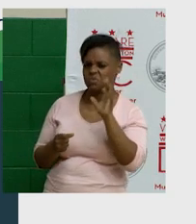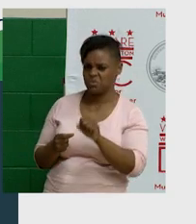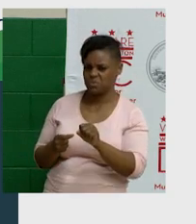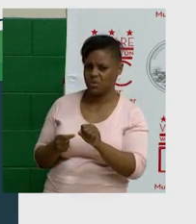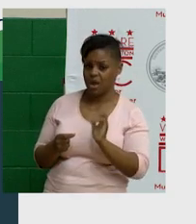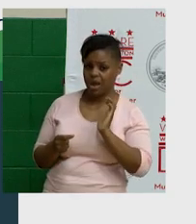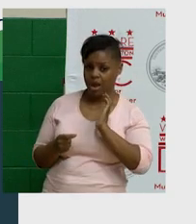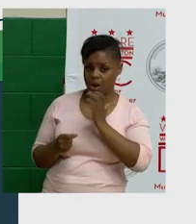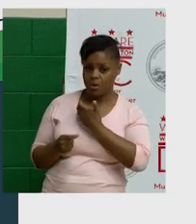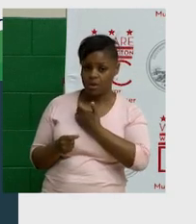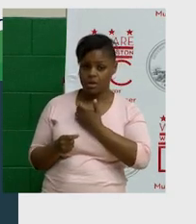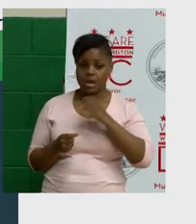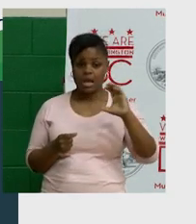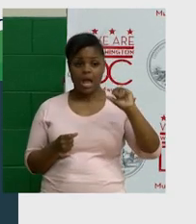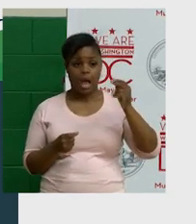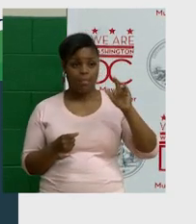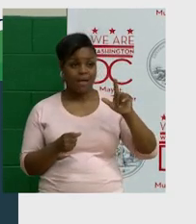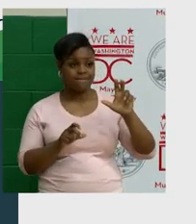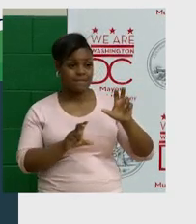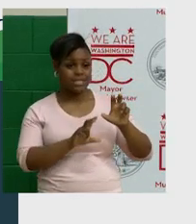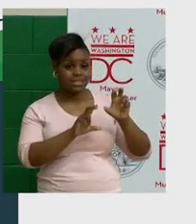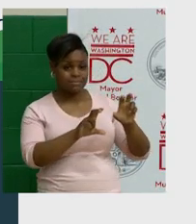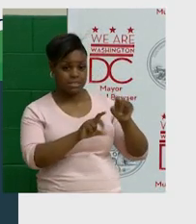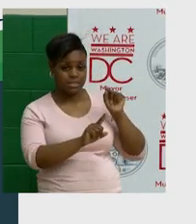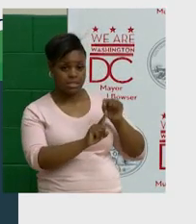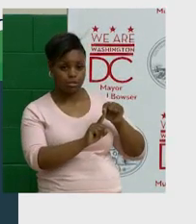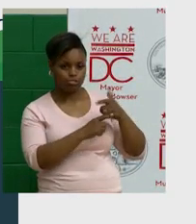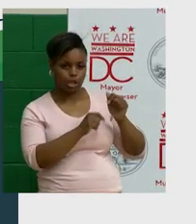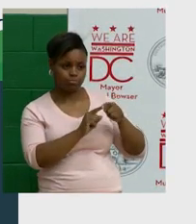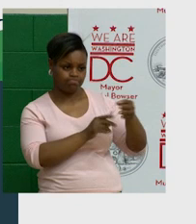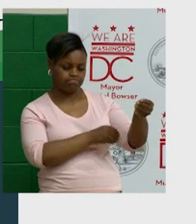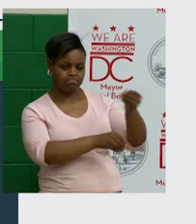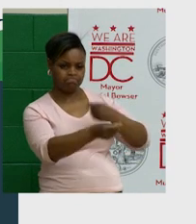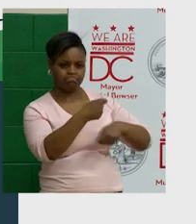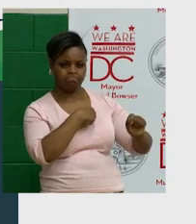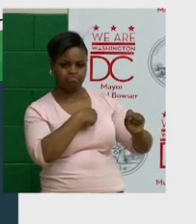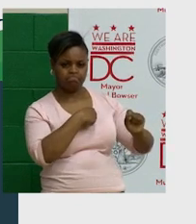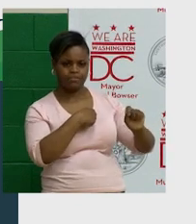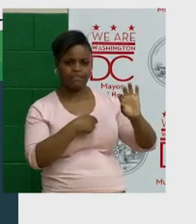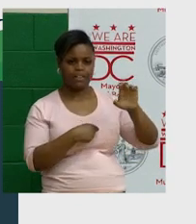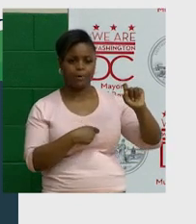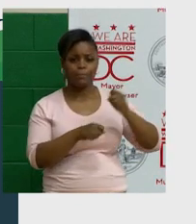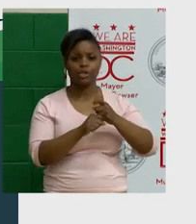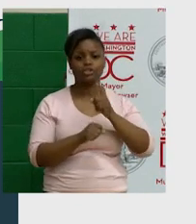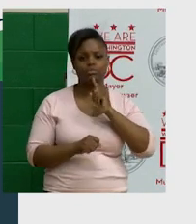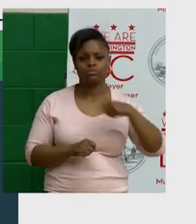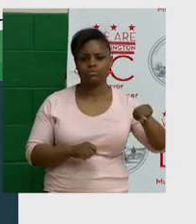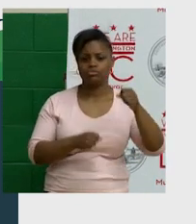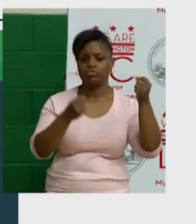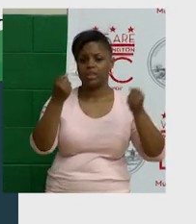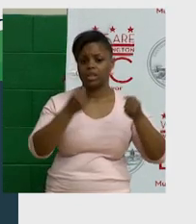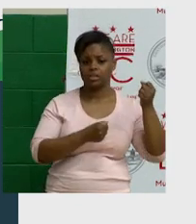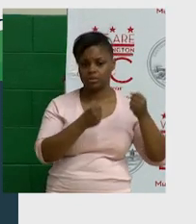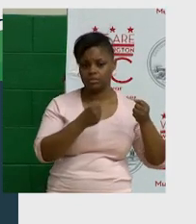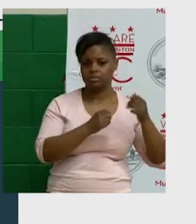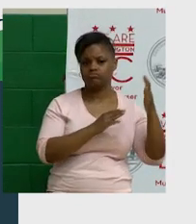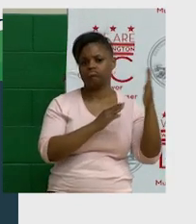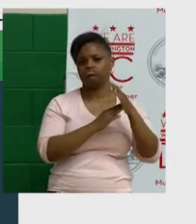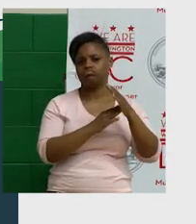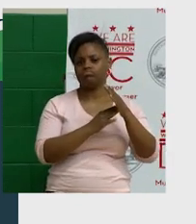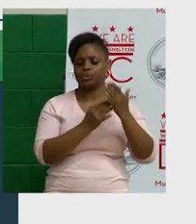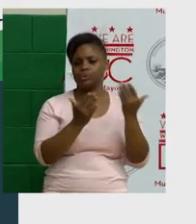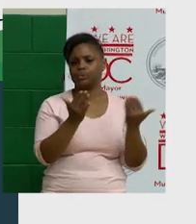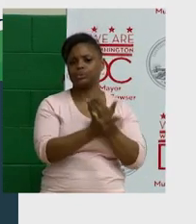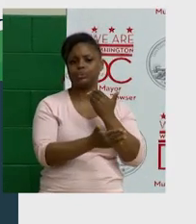investment that we've been putting in to, in order to be able to replace the fleet of the snow removal vehicles and the heavy equipment